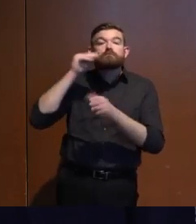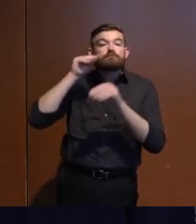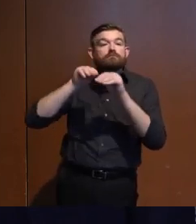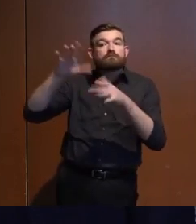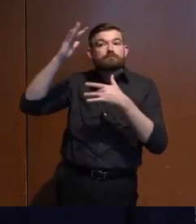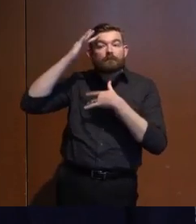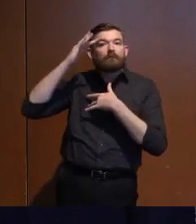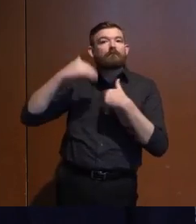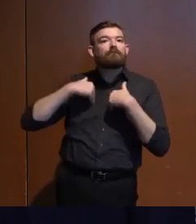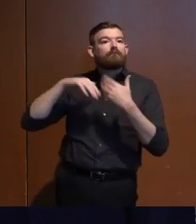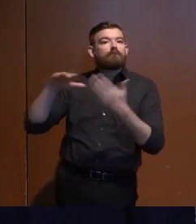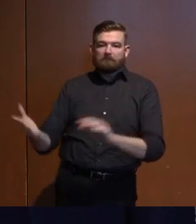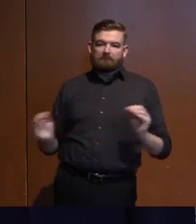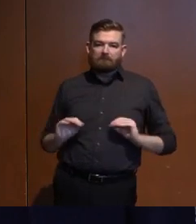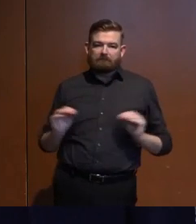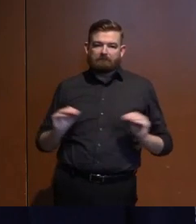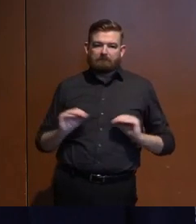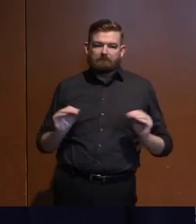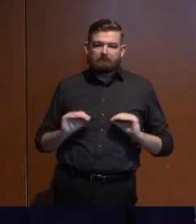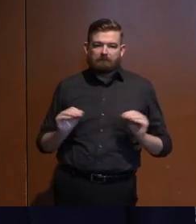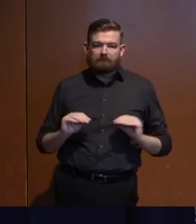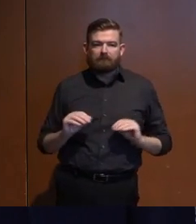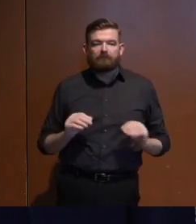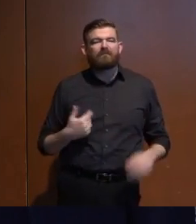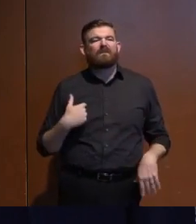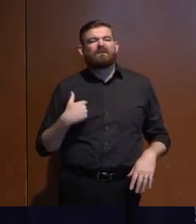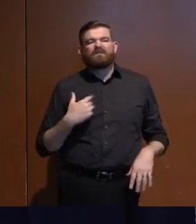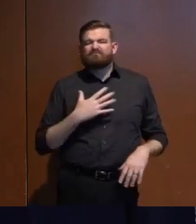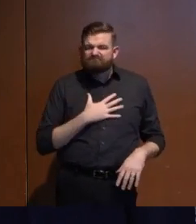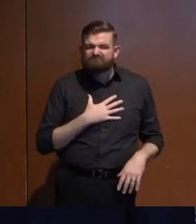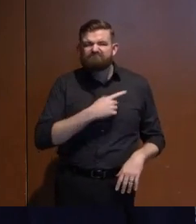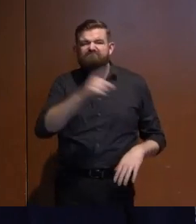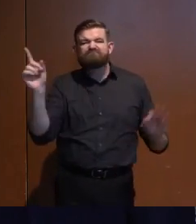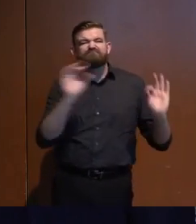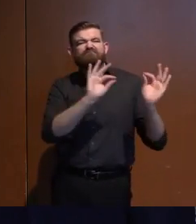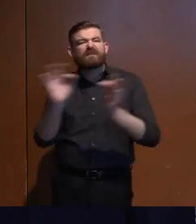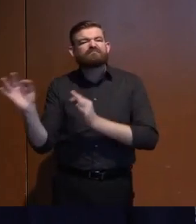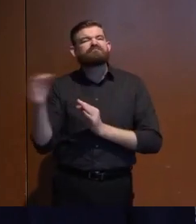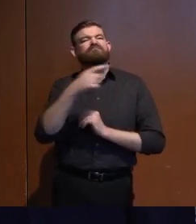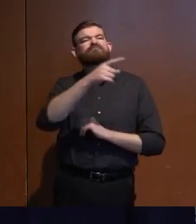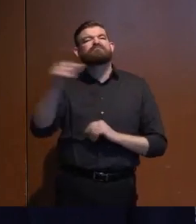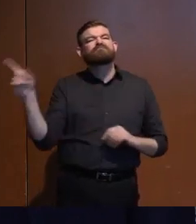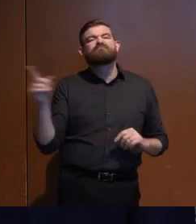our condolences to all of the families who have lost loved ones.